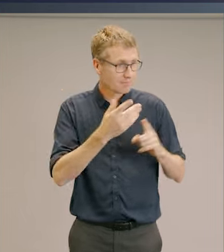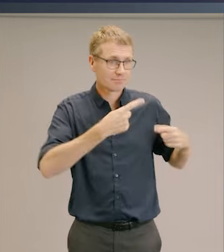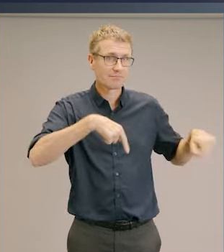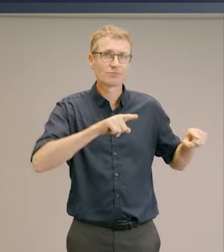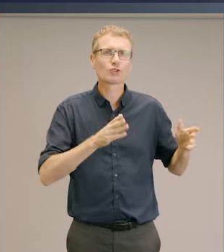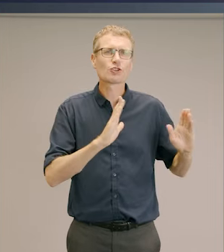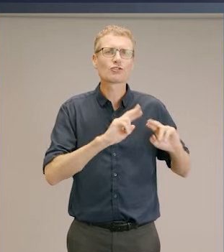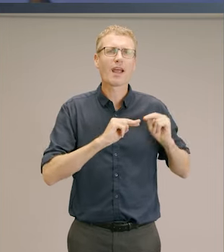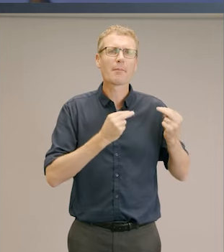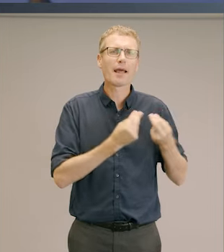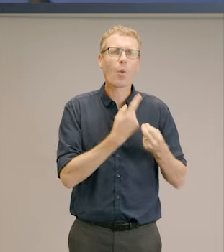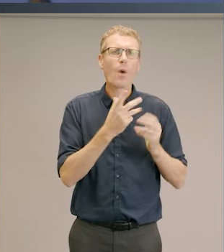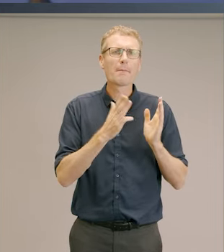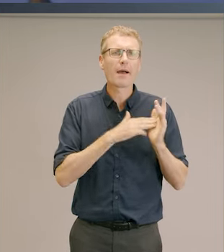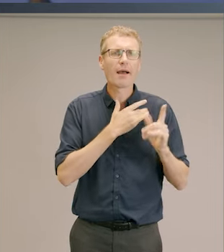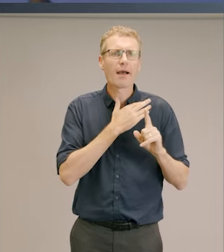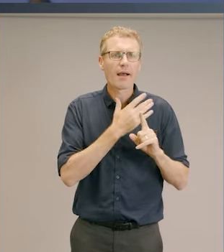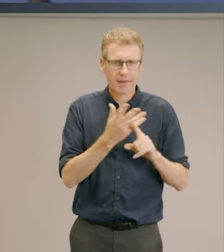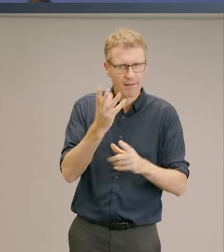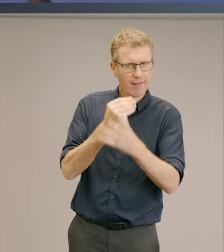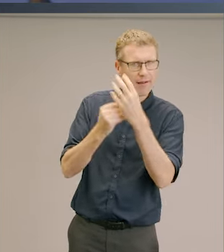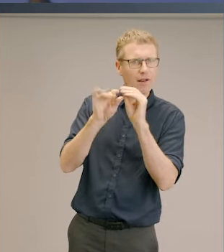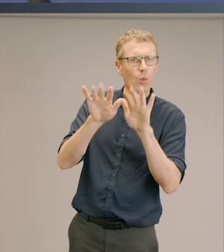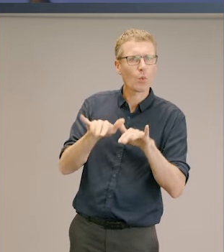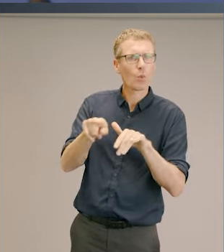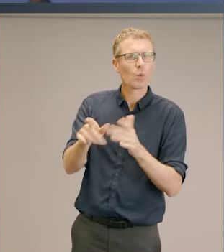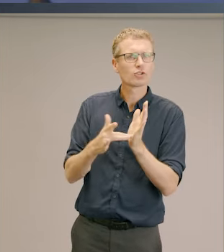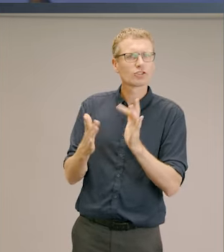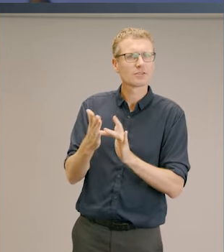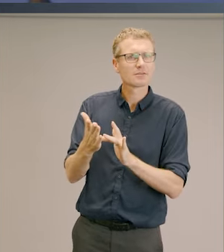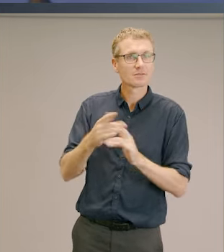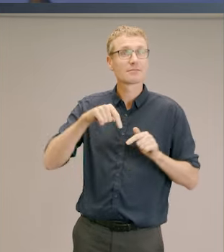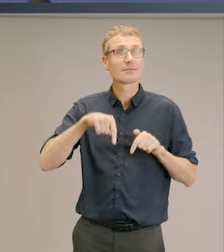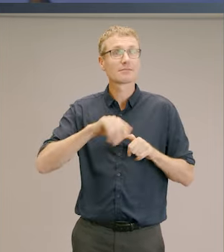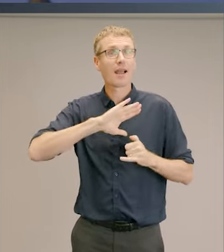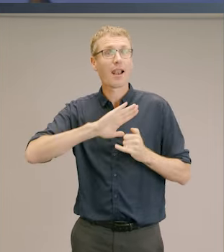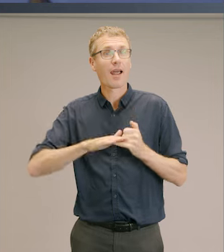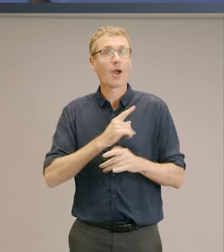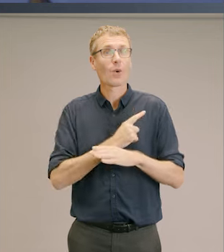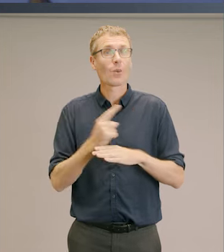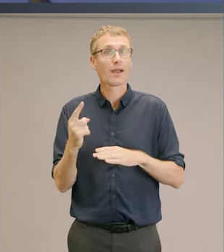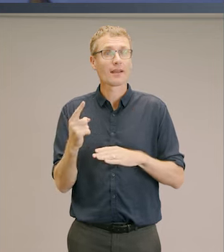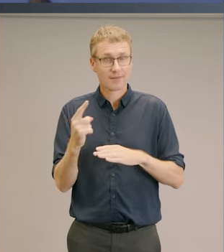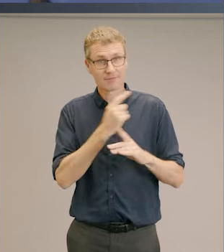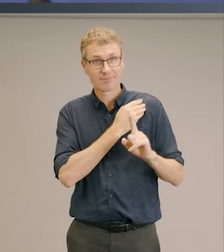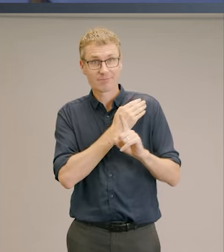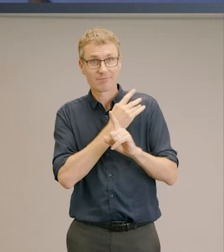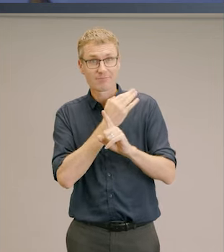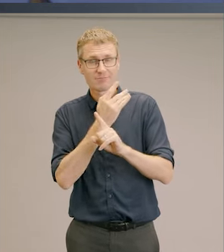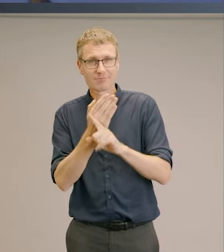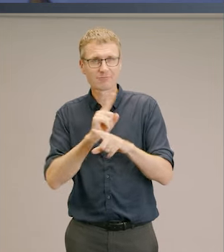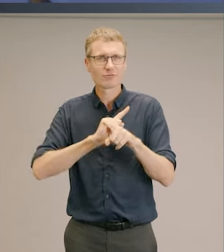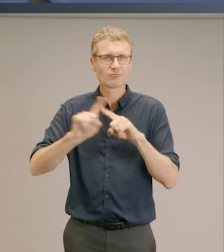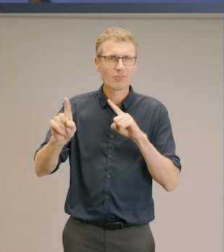journey together as a church family over the last month, and today is the last week. We've